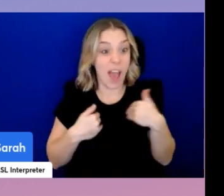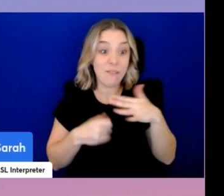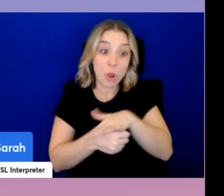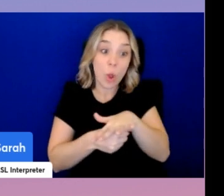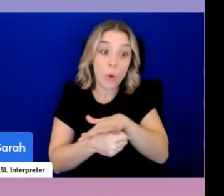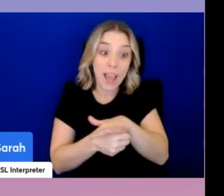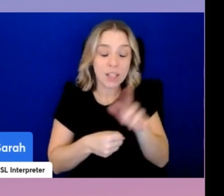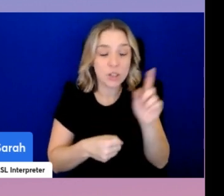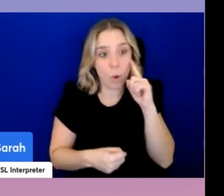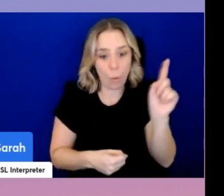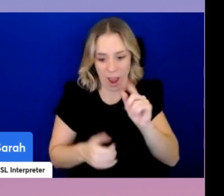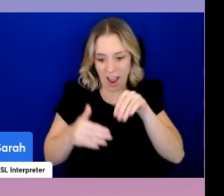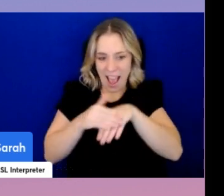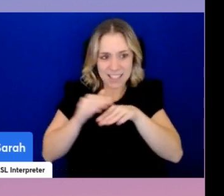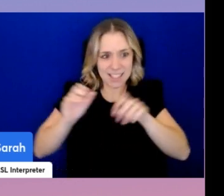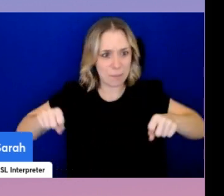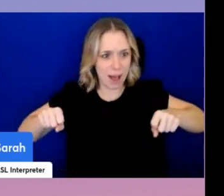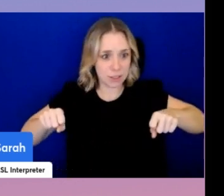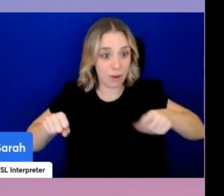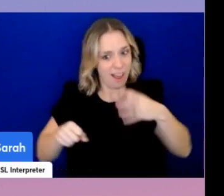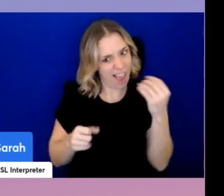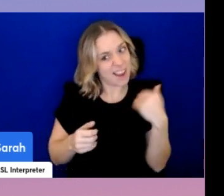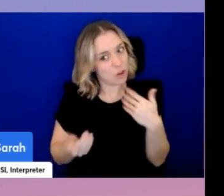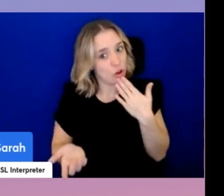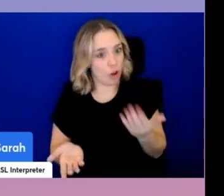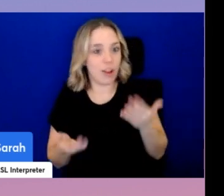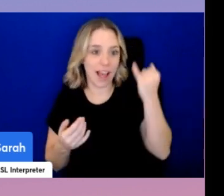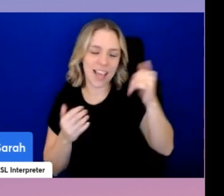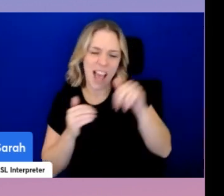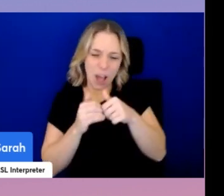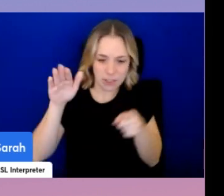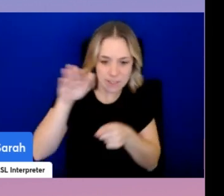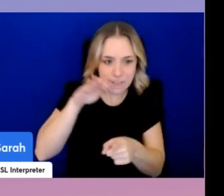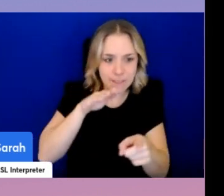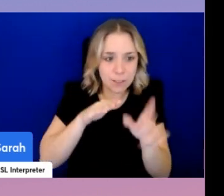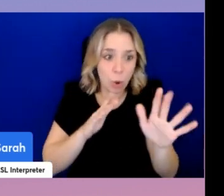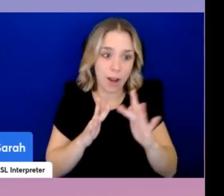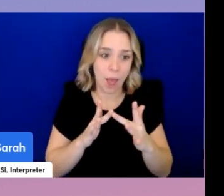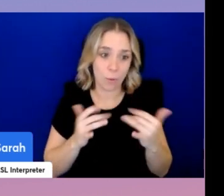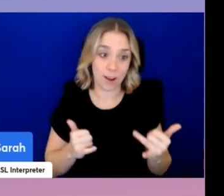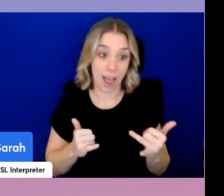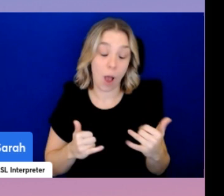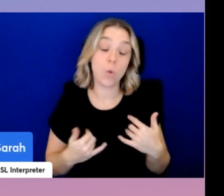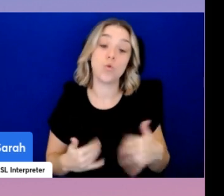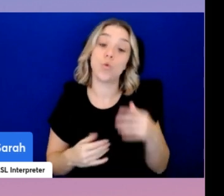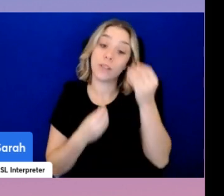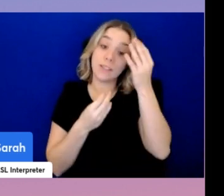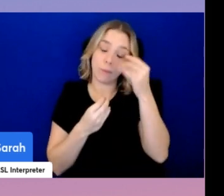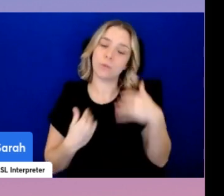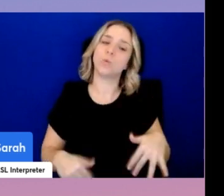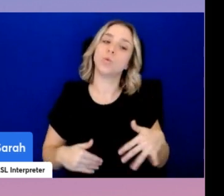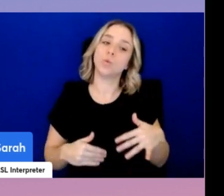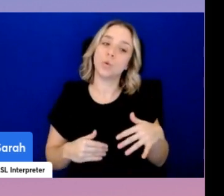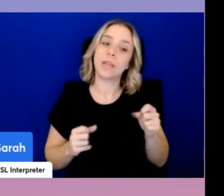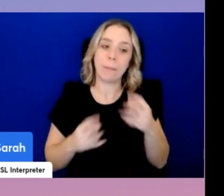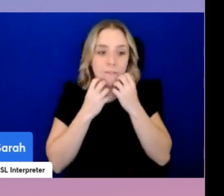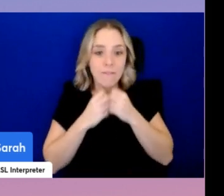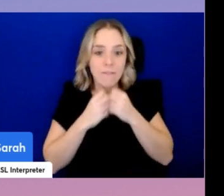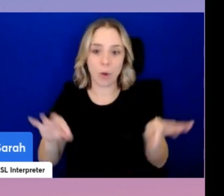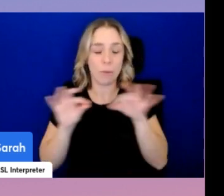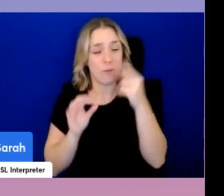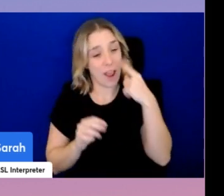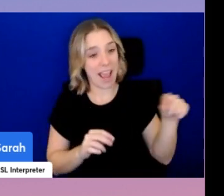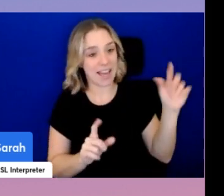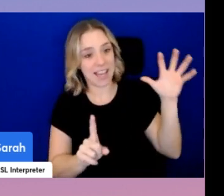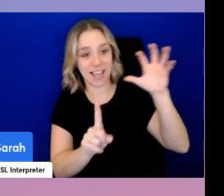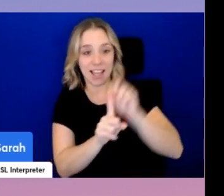access is possible and a good idea on how to traverse your network. This information could prove extremely valuable to any attacker seeking